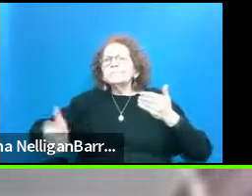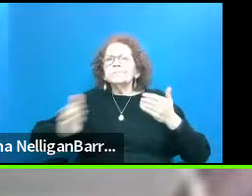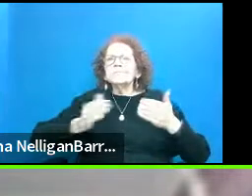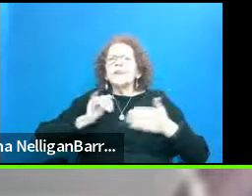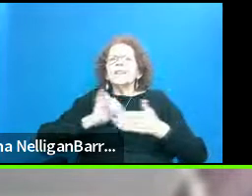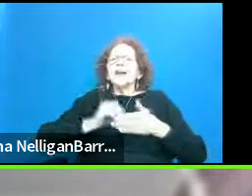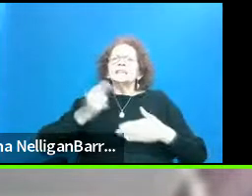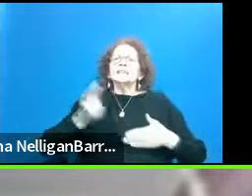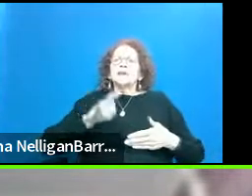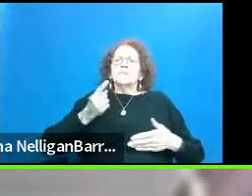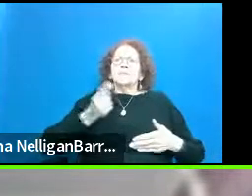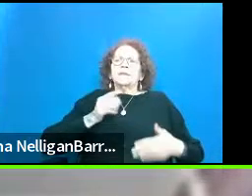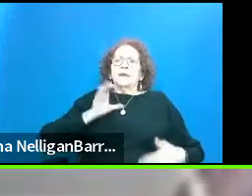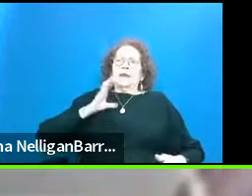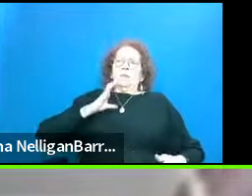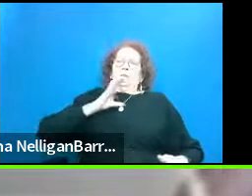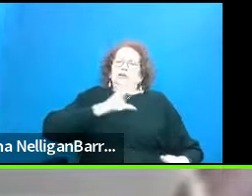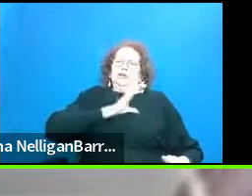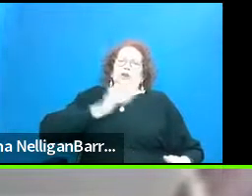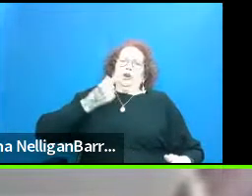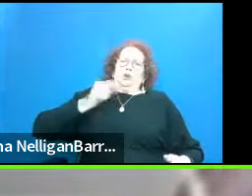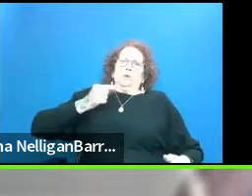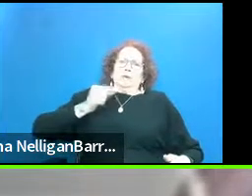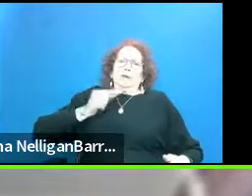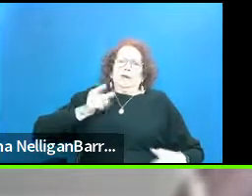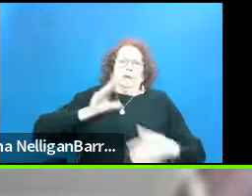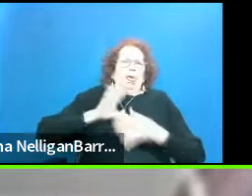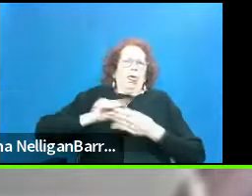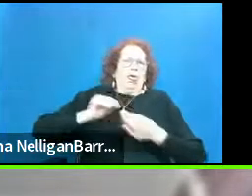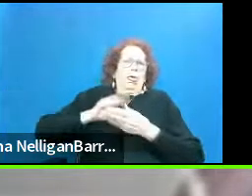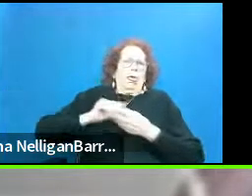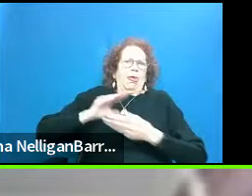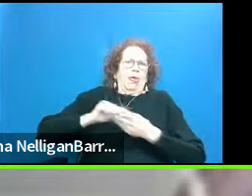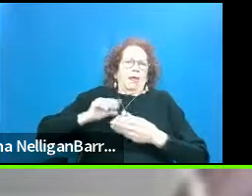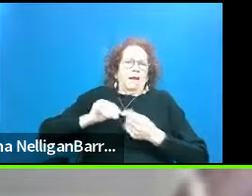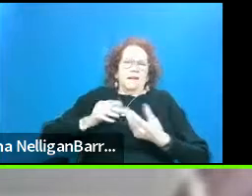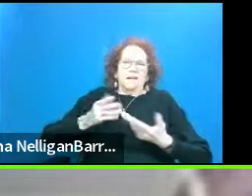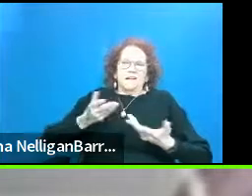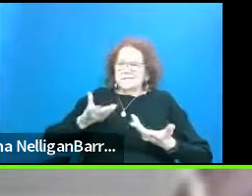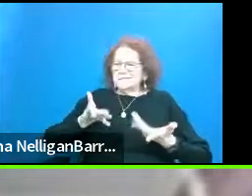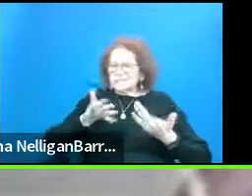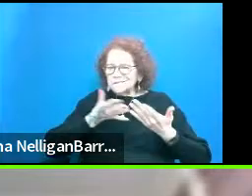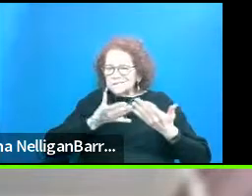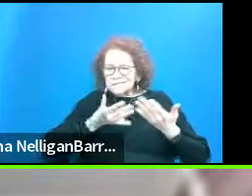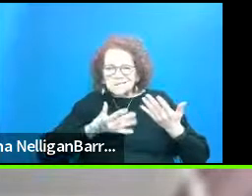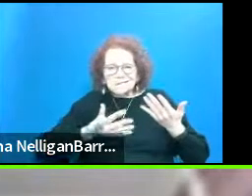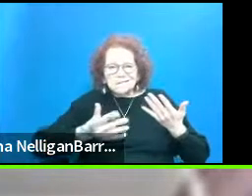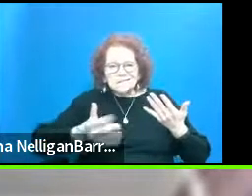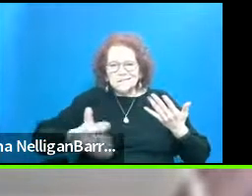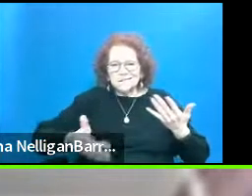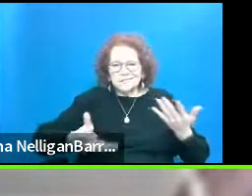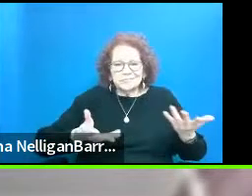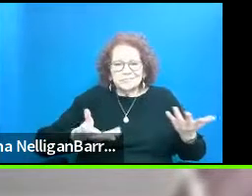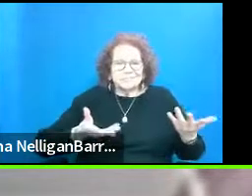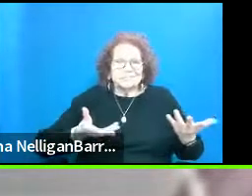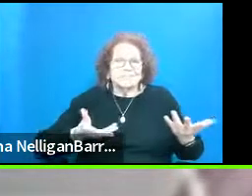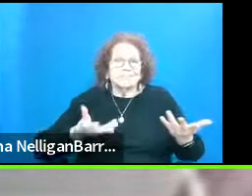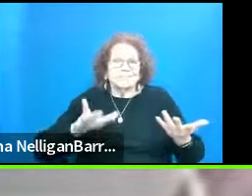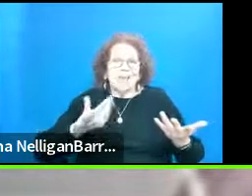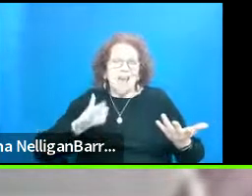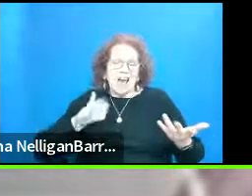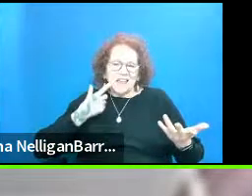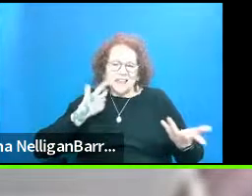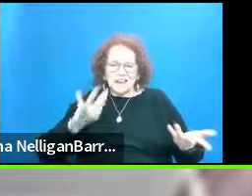their team. Other than that, all the other items were pretty, if anyone, I think there wasn't many questions on those other